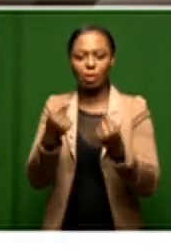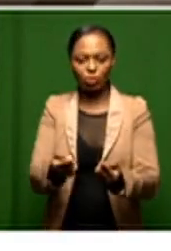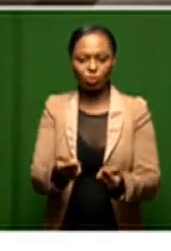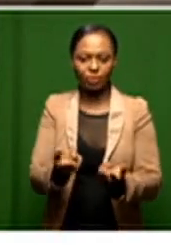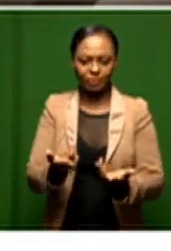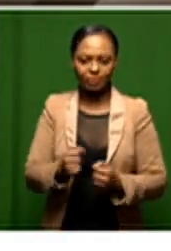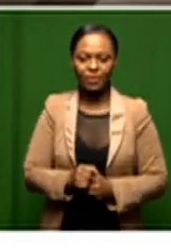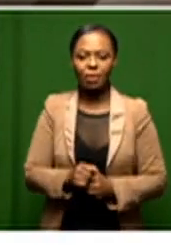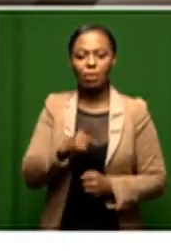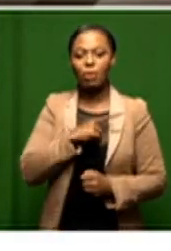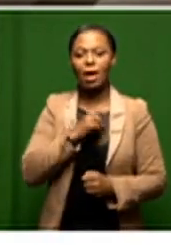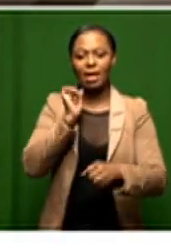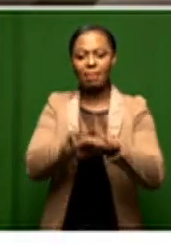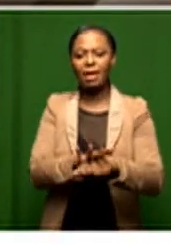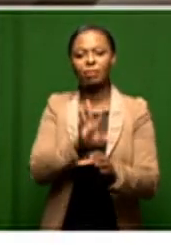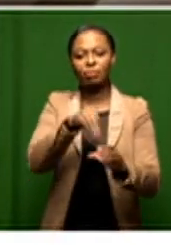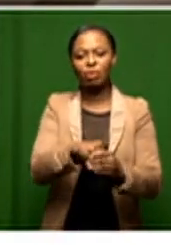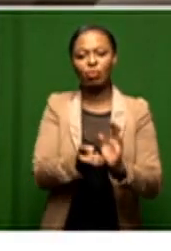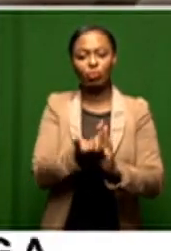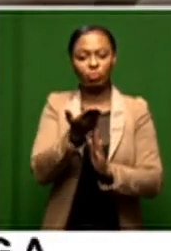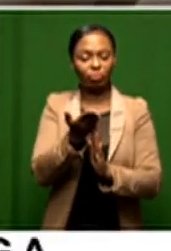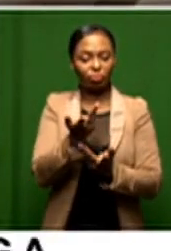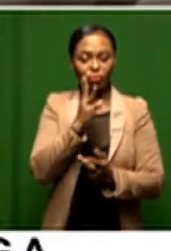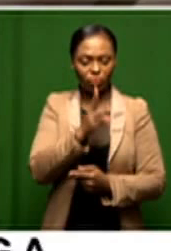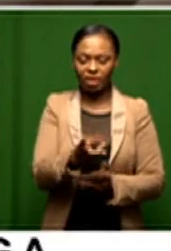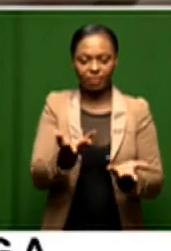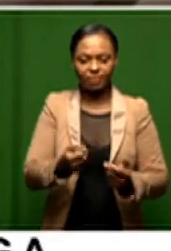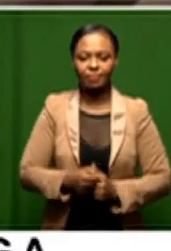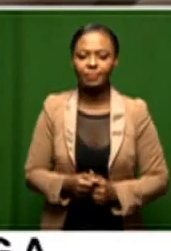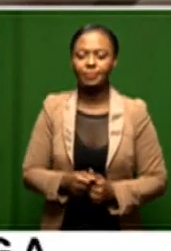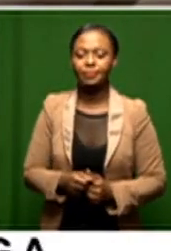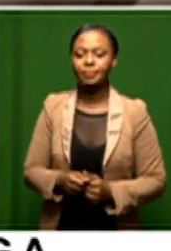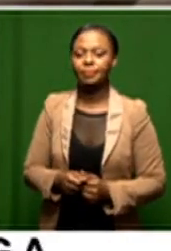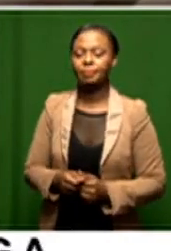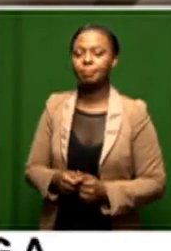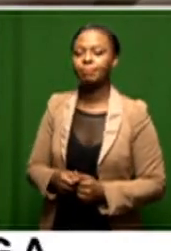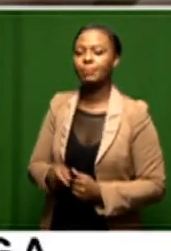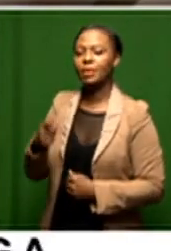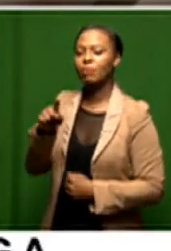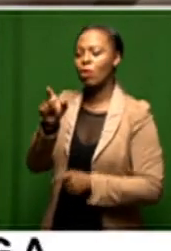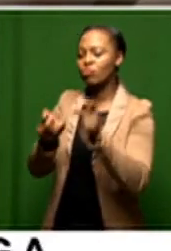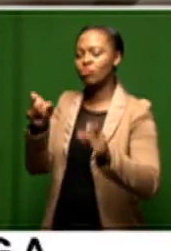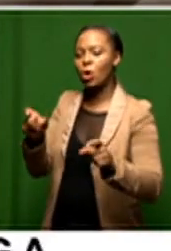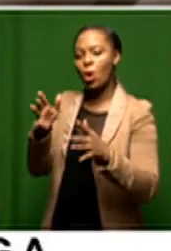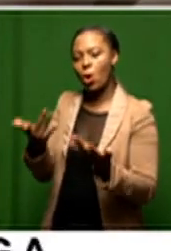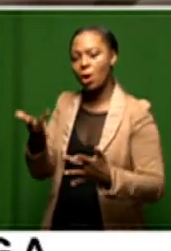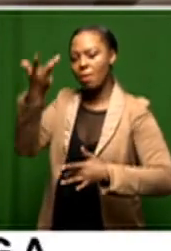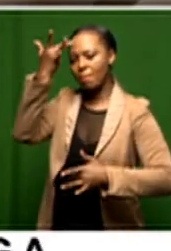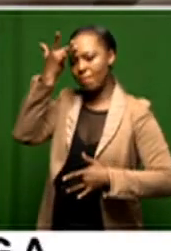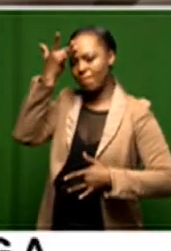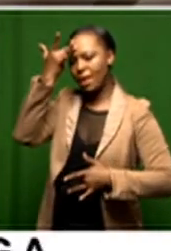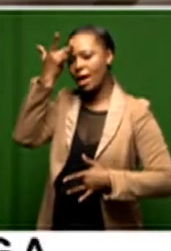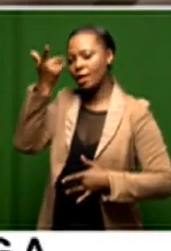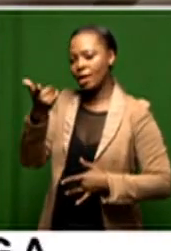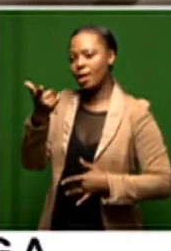material impact on contribution increases. Now, Ryan, for people, for patients who have already tested